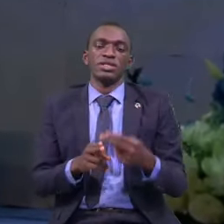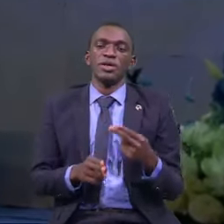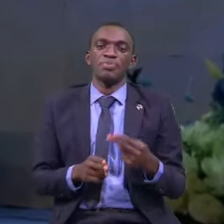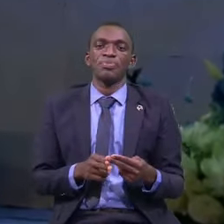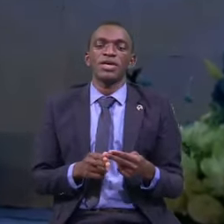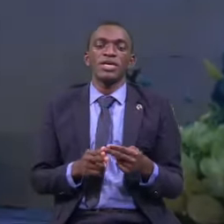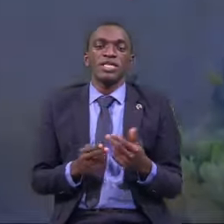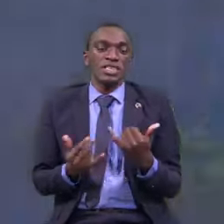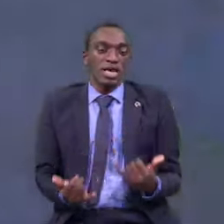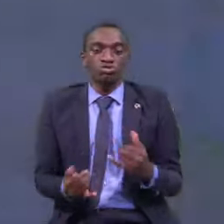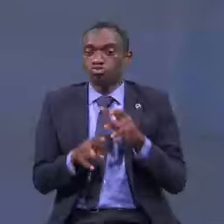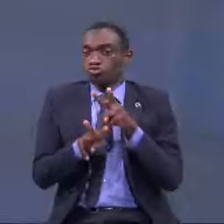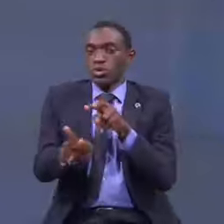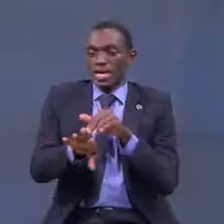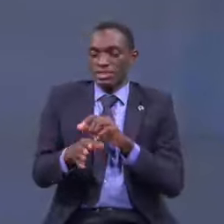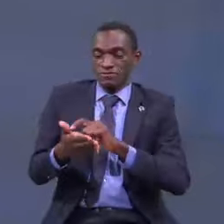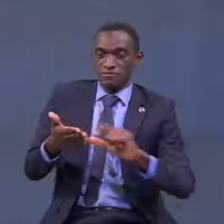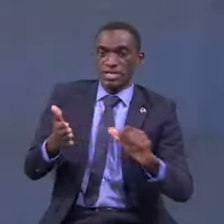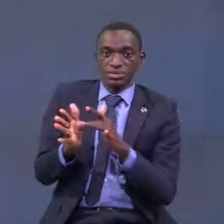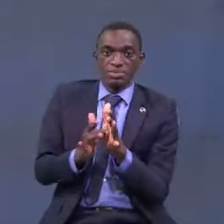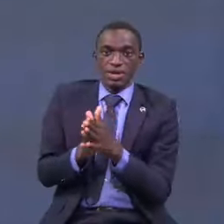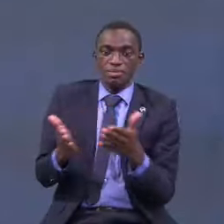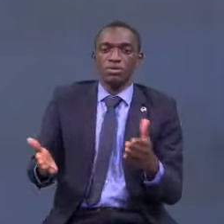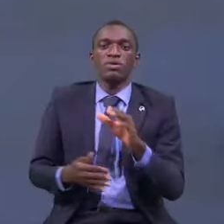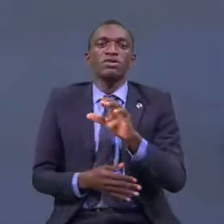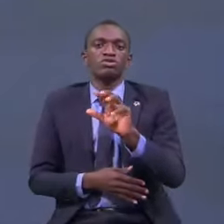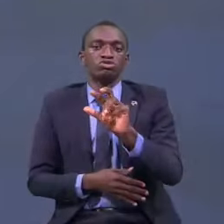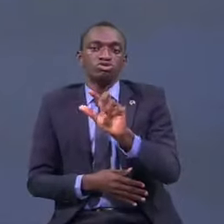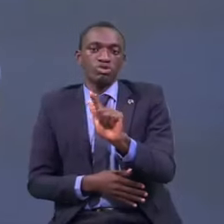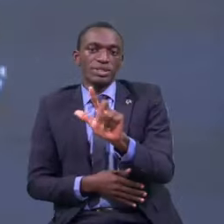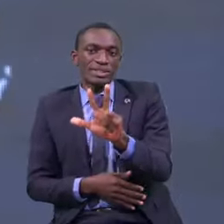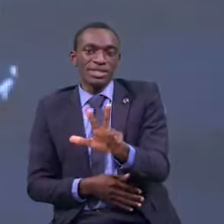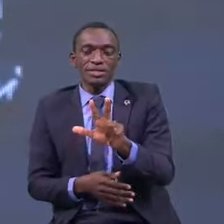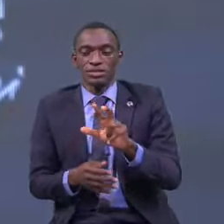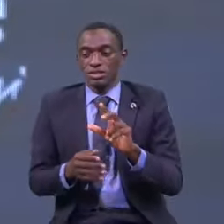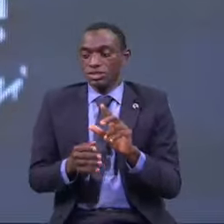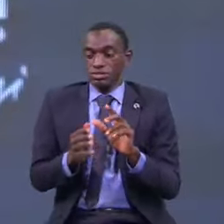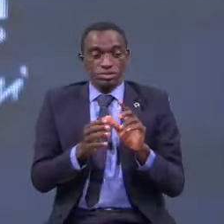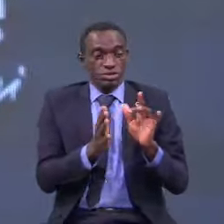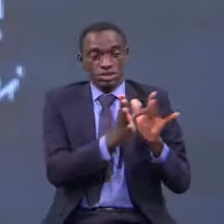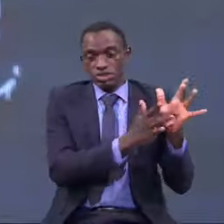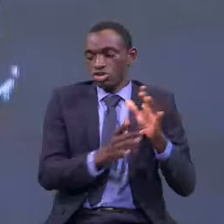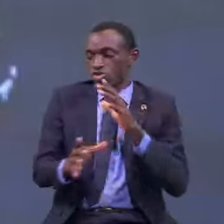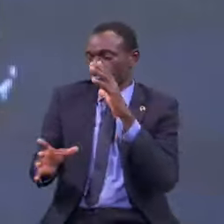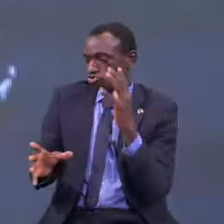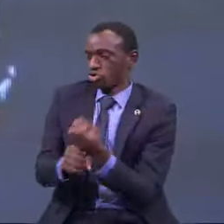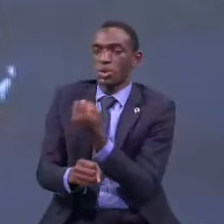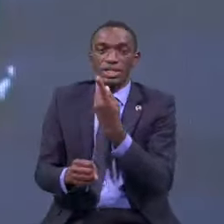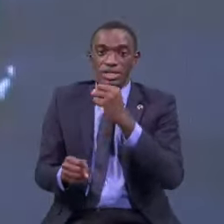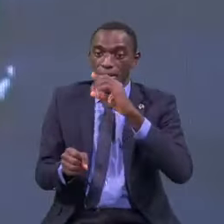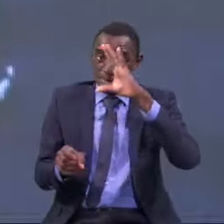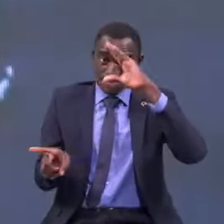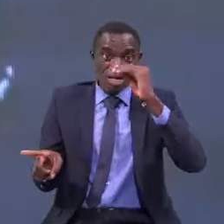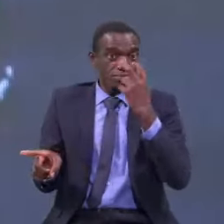Look at verse 23. In verse 23, and he took the blind man by the hand.